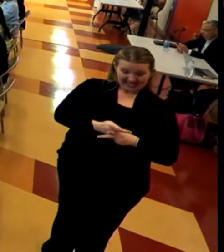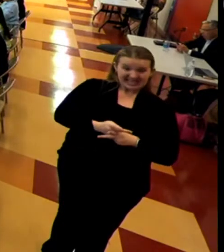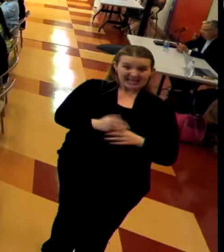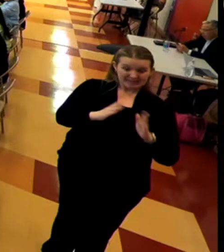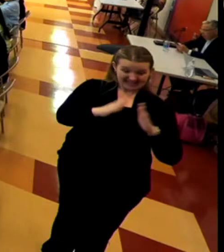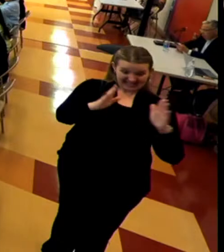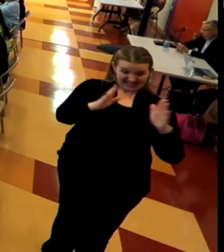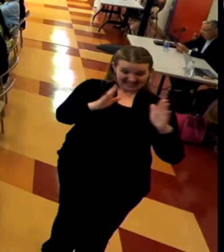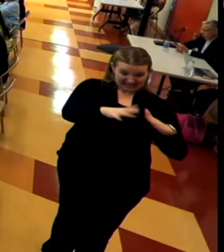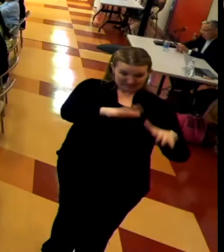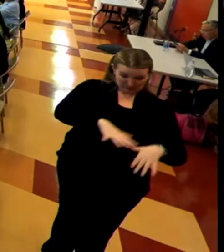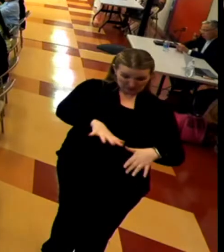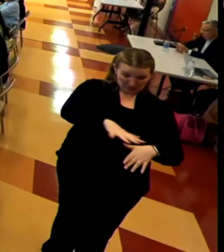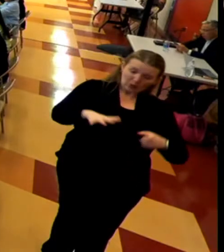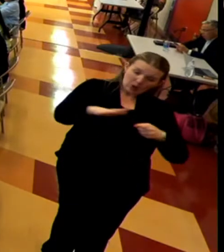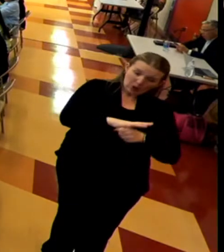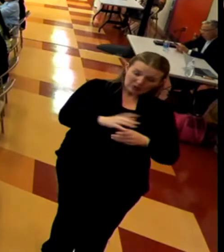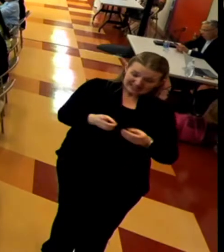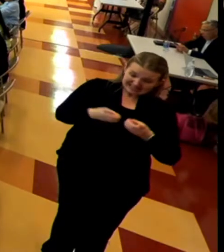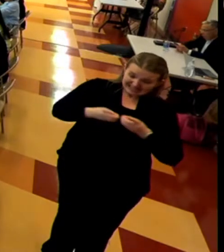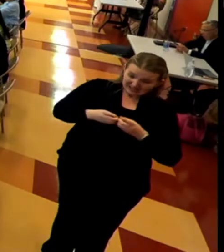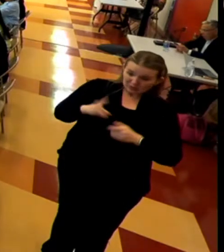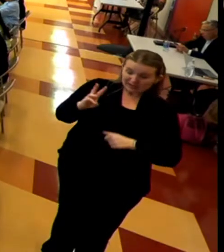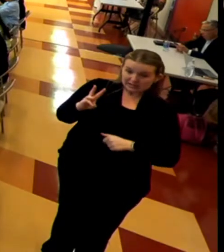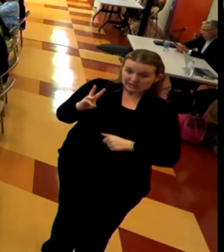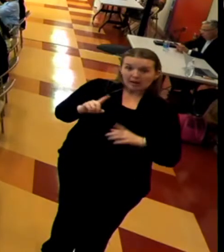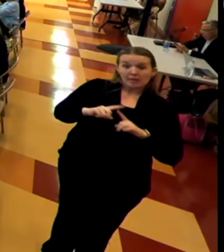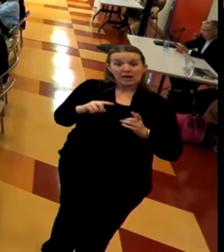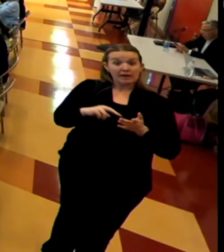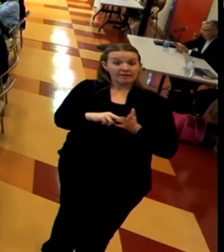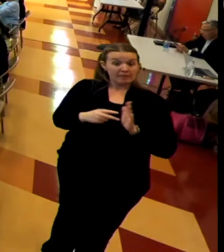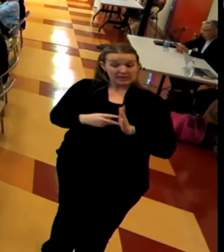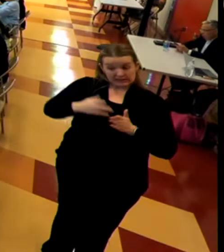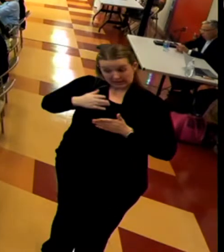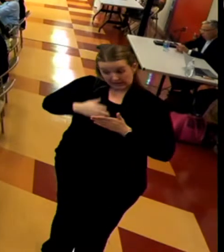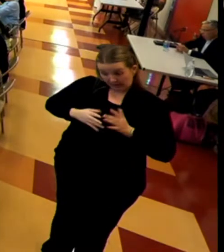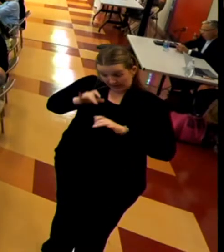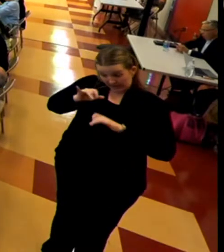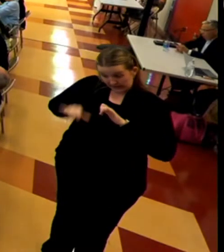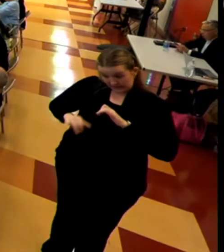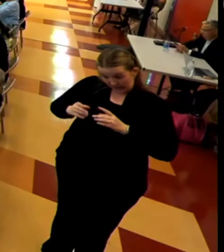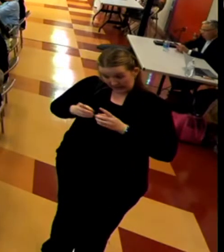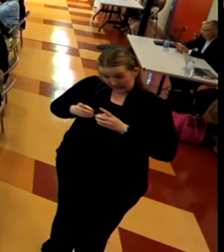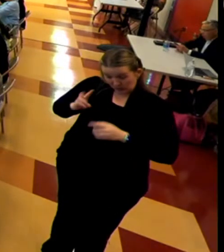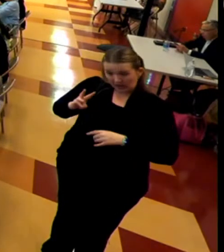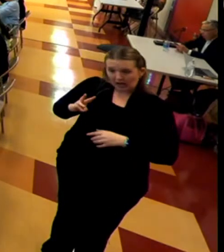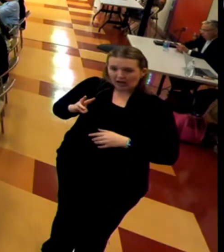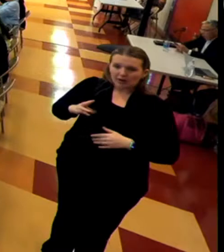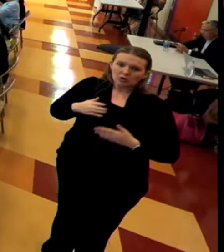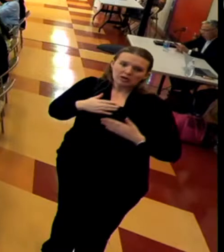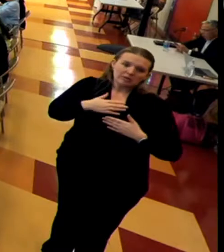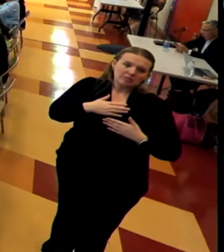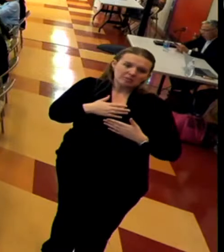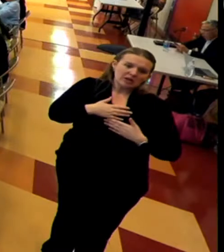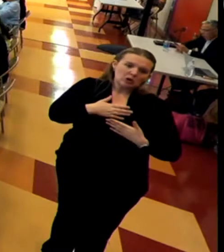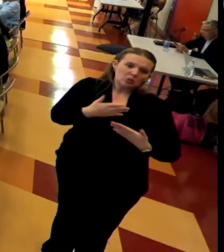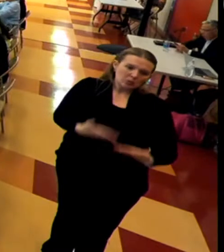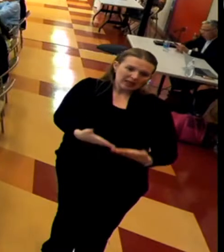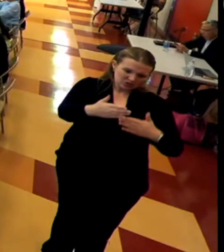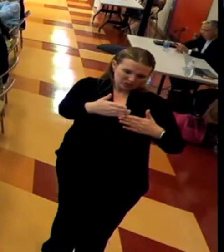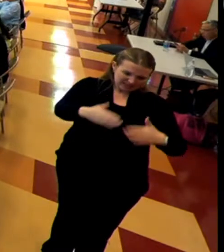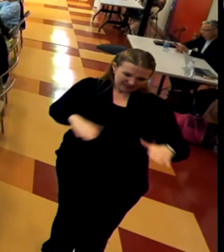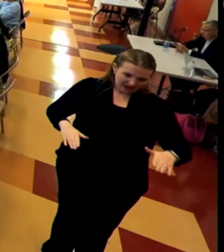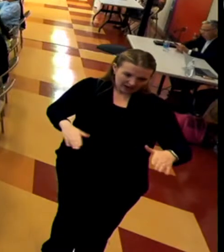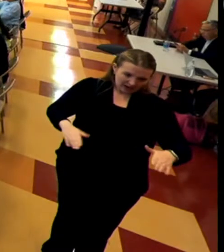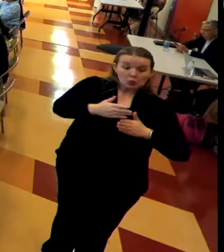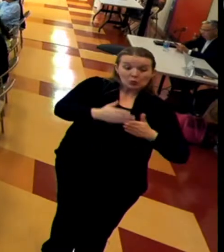District 6, but if it means that we can have some of our members remain in 6, I would be open to a split compromise proposal with some of